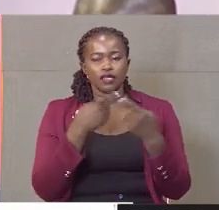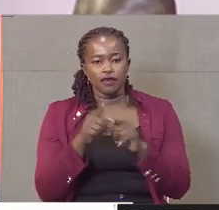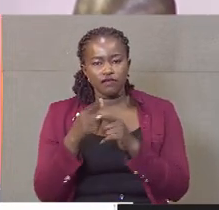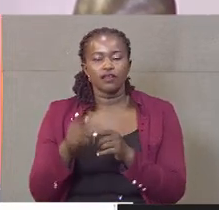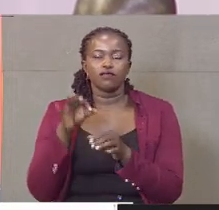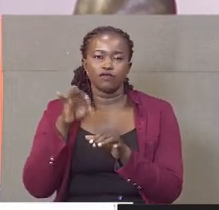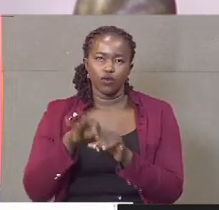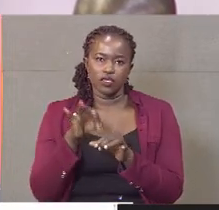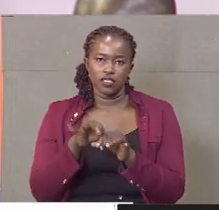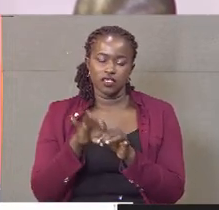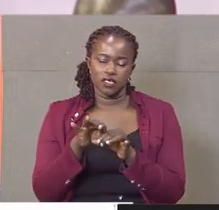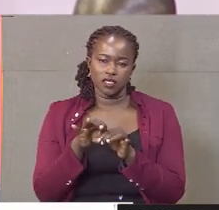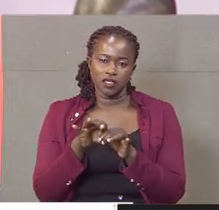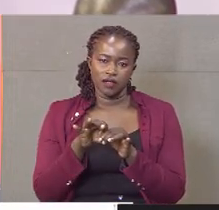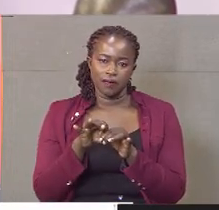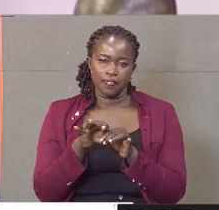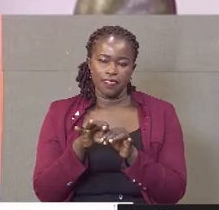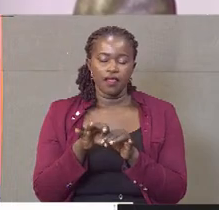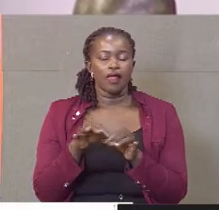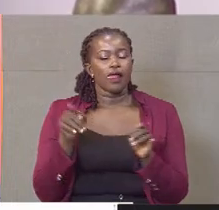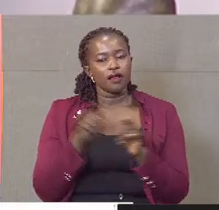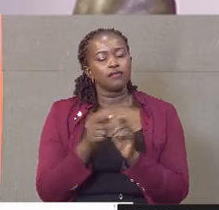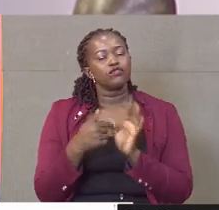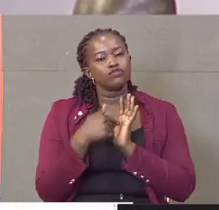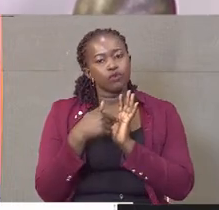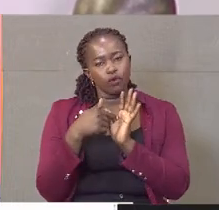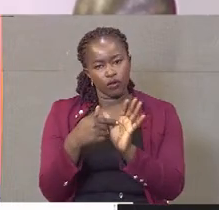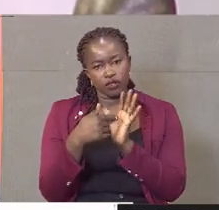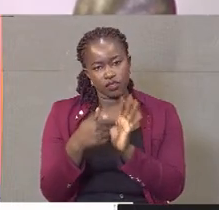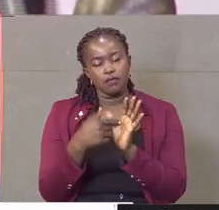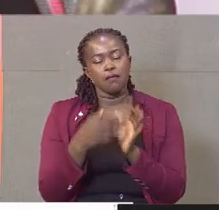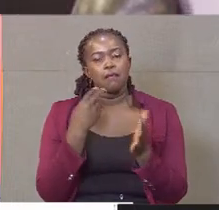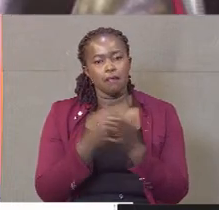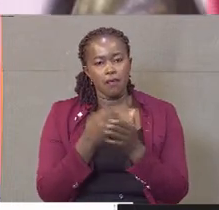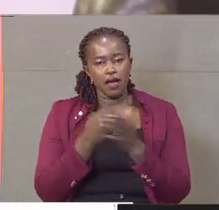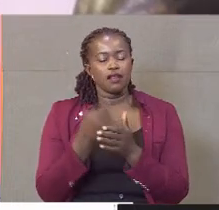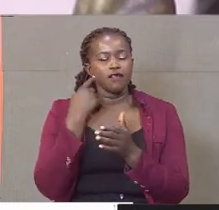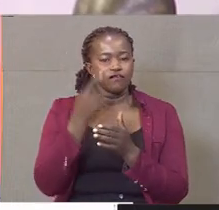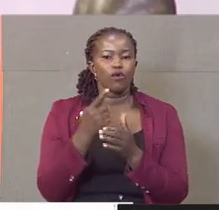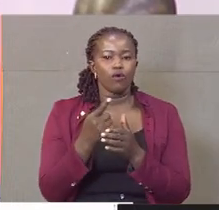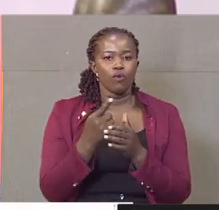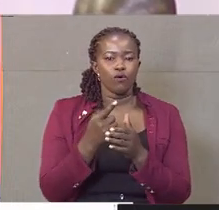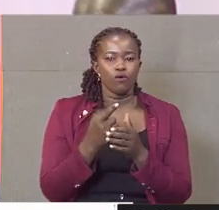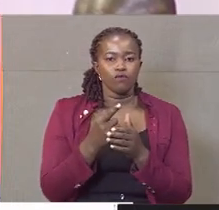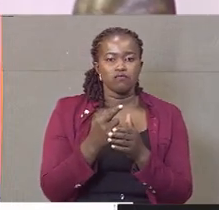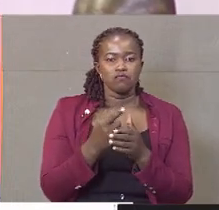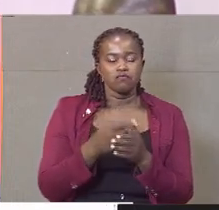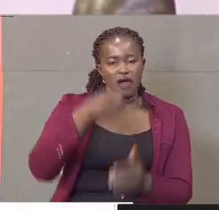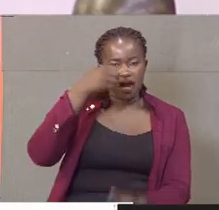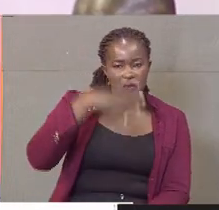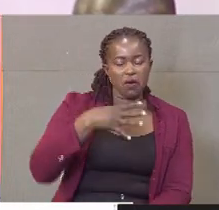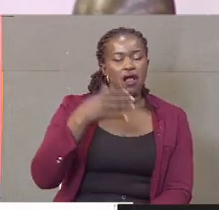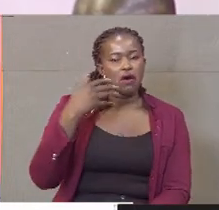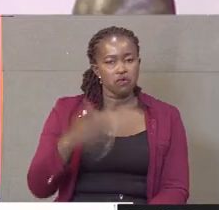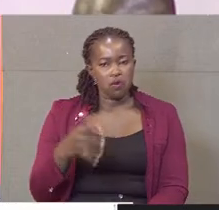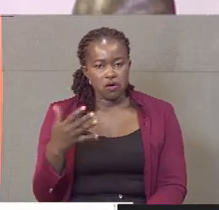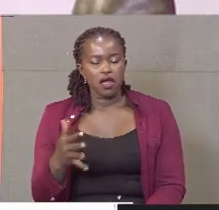votes, shows that money for utilities, like,